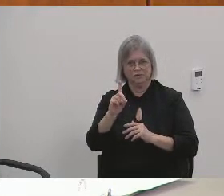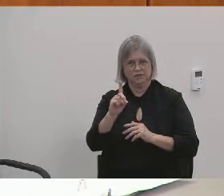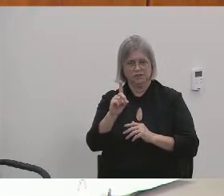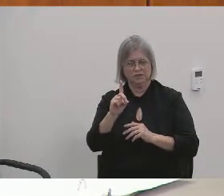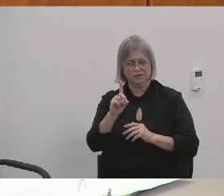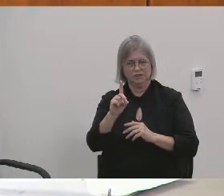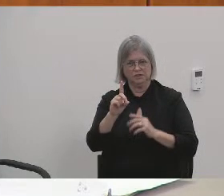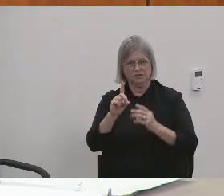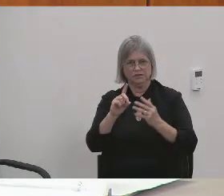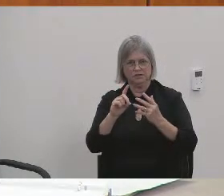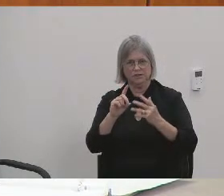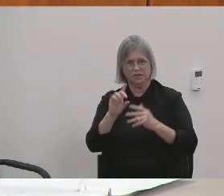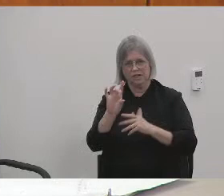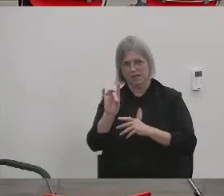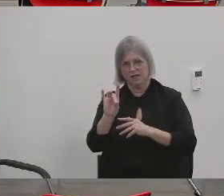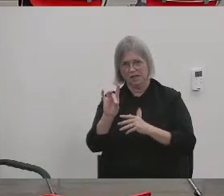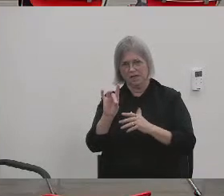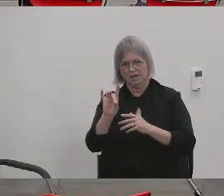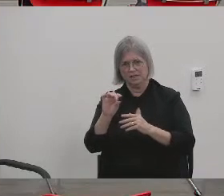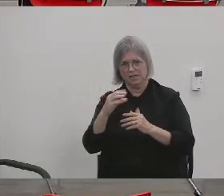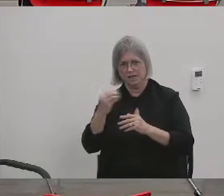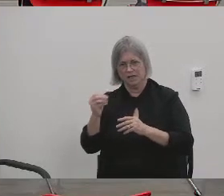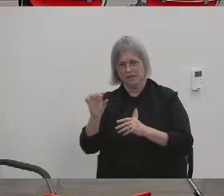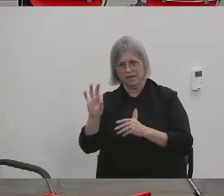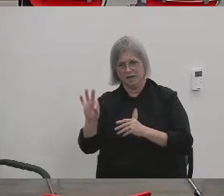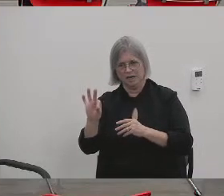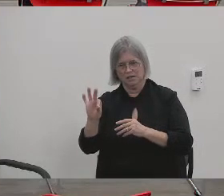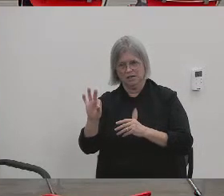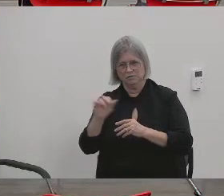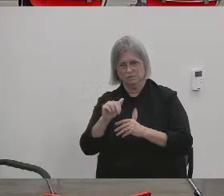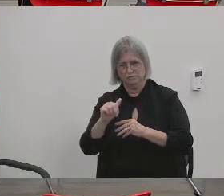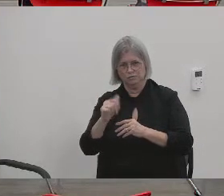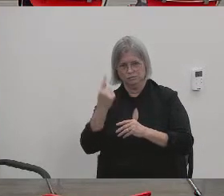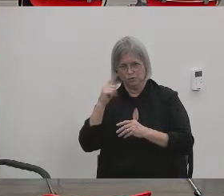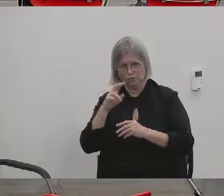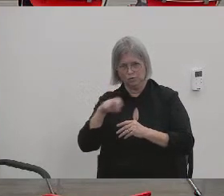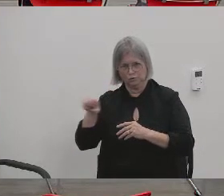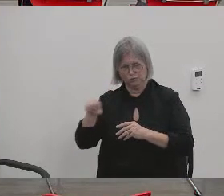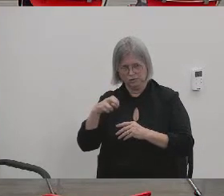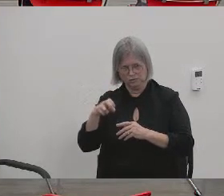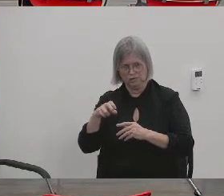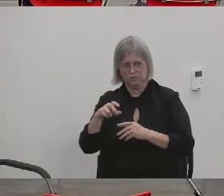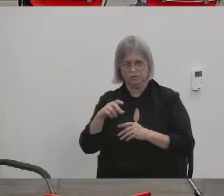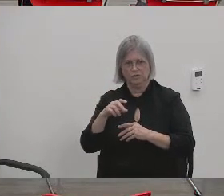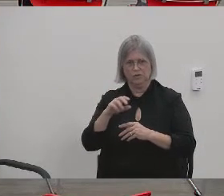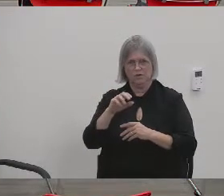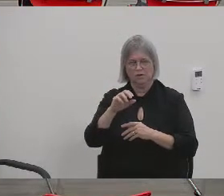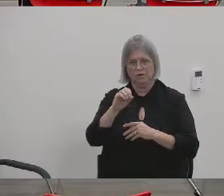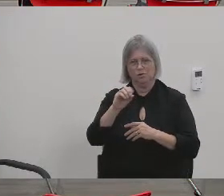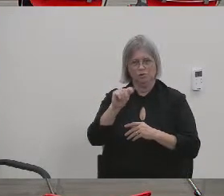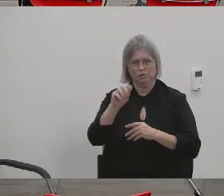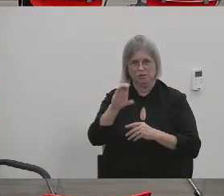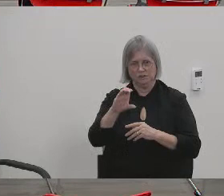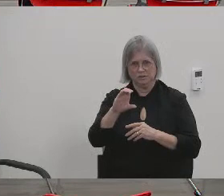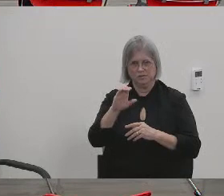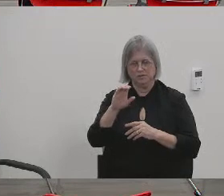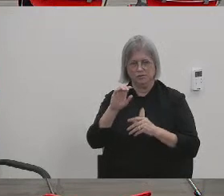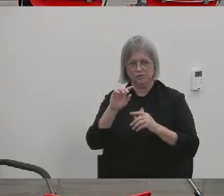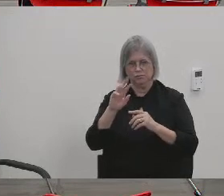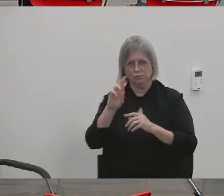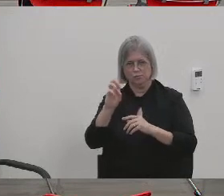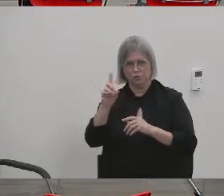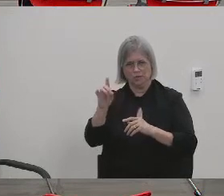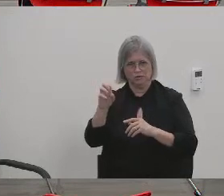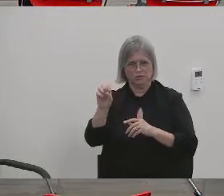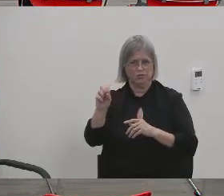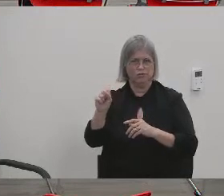and 9, the JROTC Raiders teams, and also the VEX Robotics.